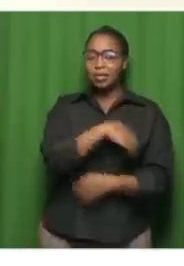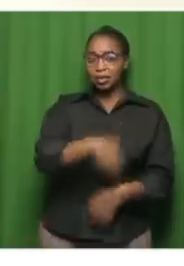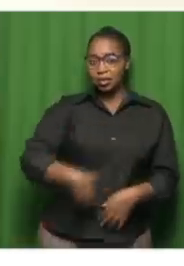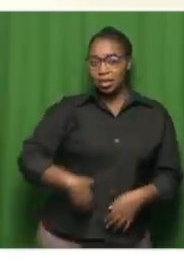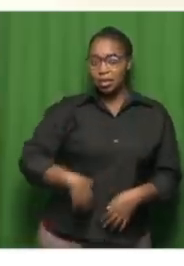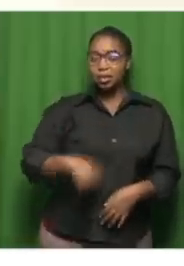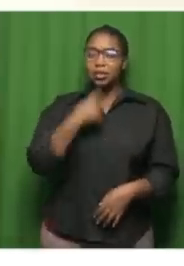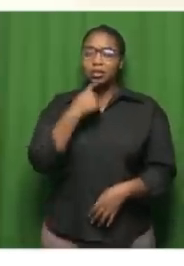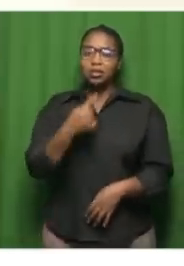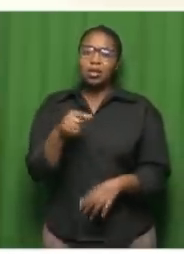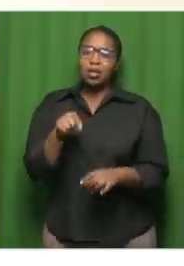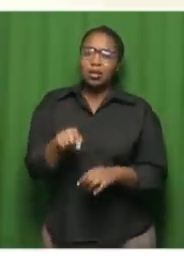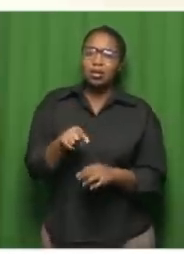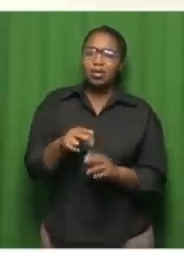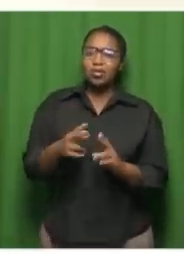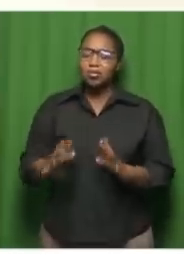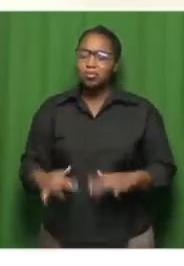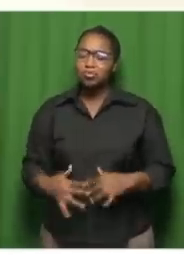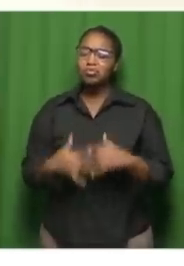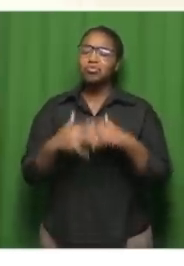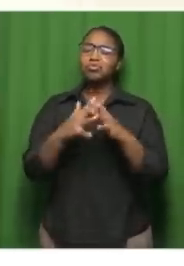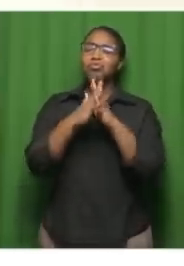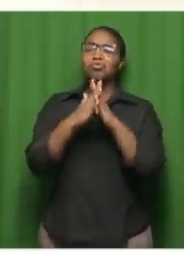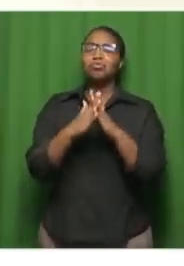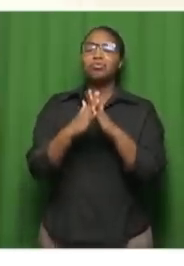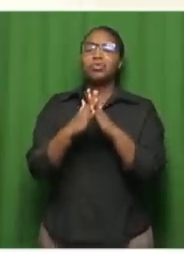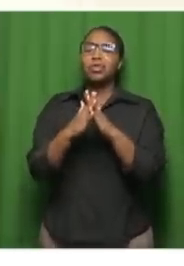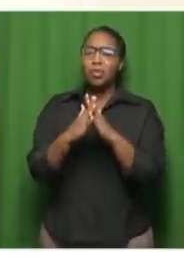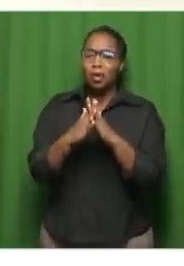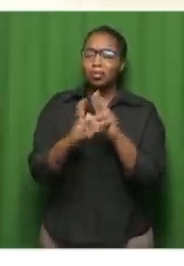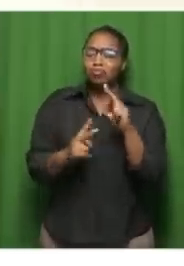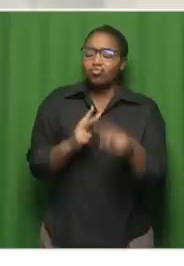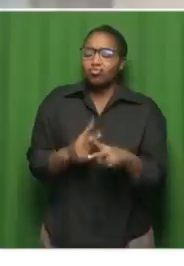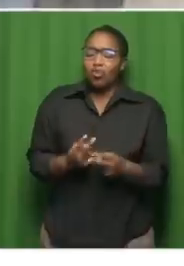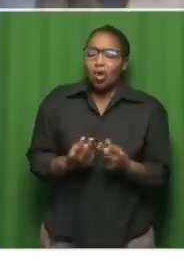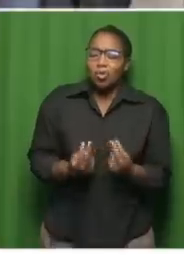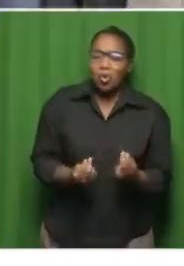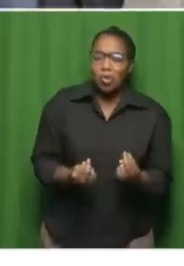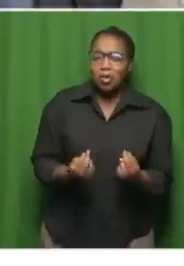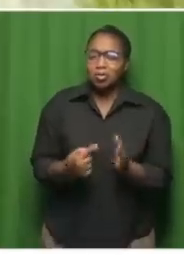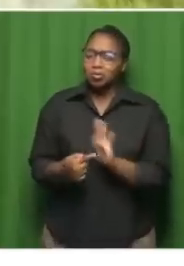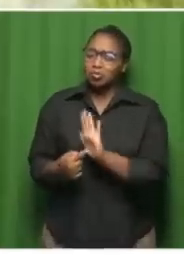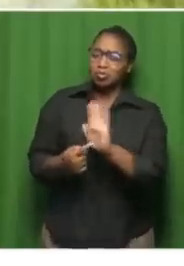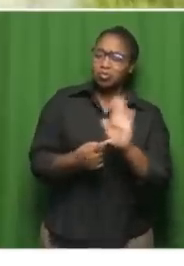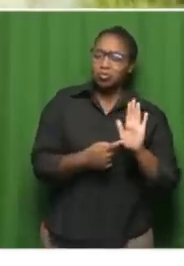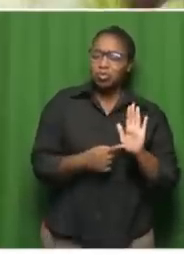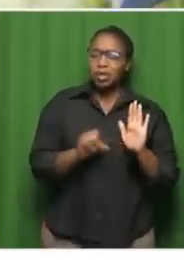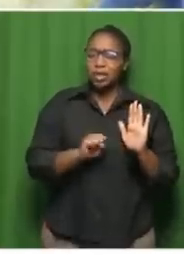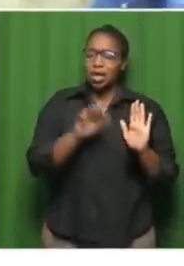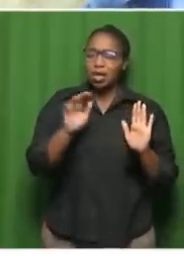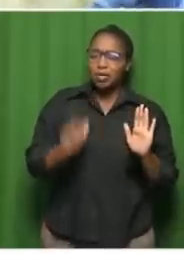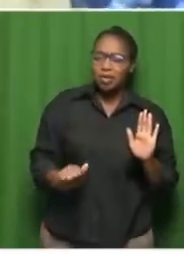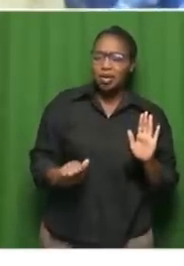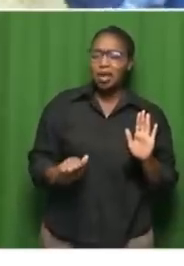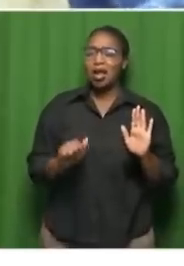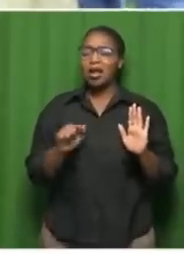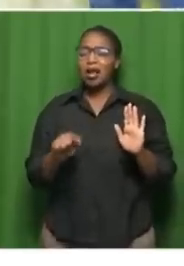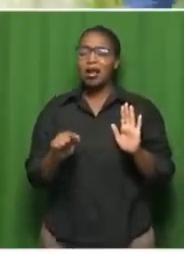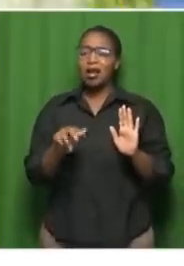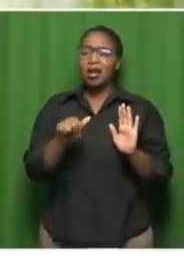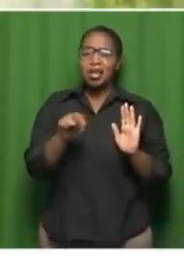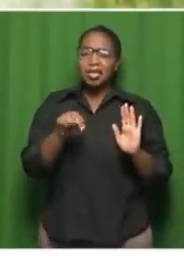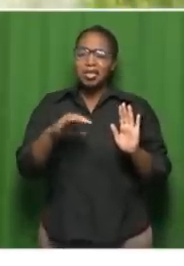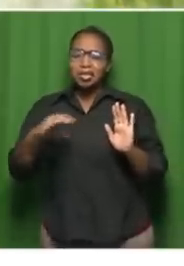basically saying it's going to be renewal, we're going to give the image of South Africa and the party a brand new look,